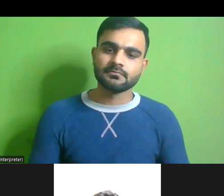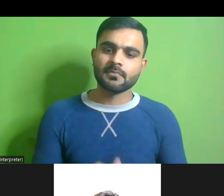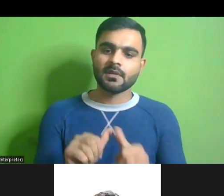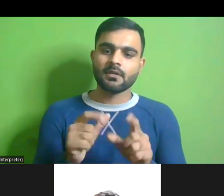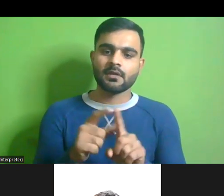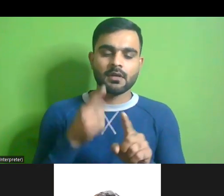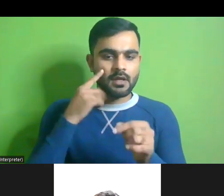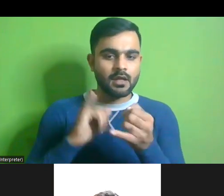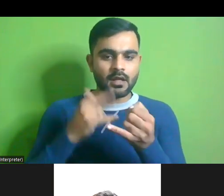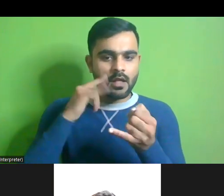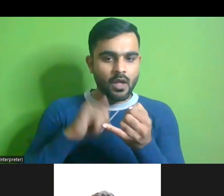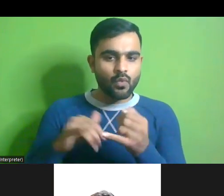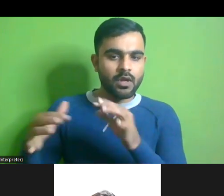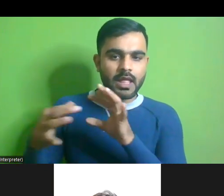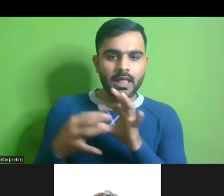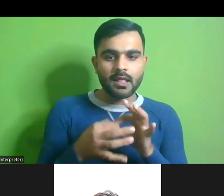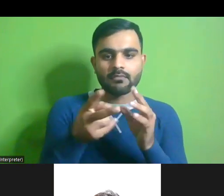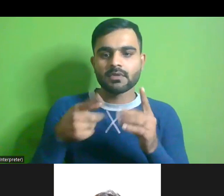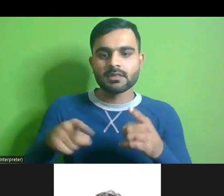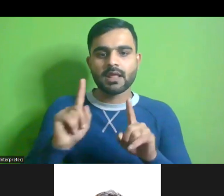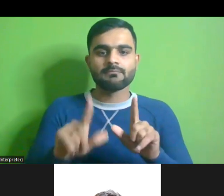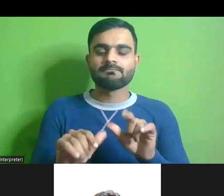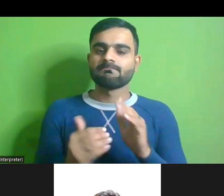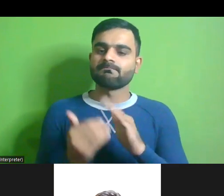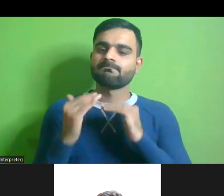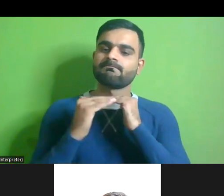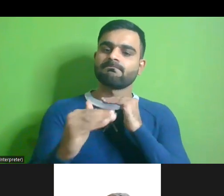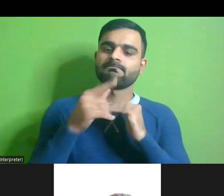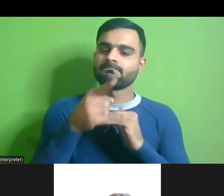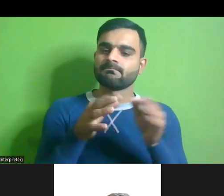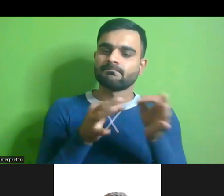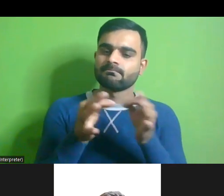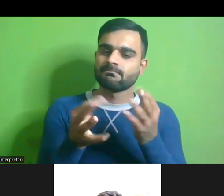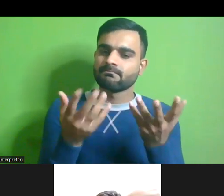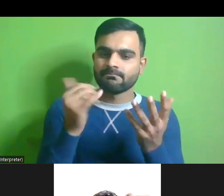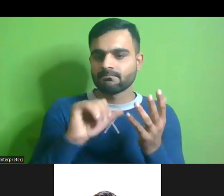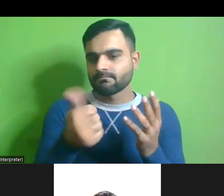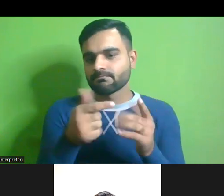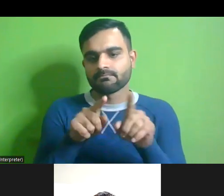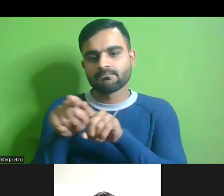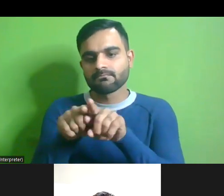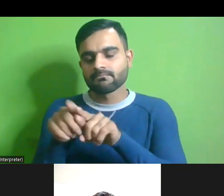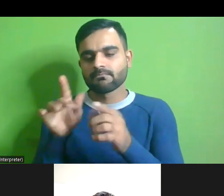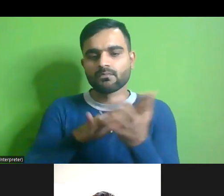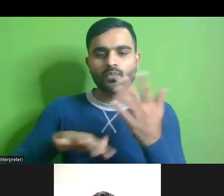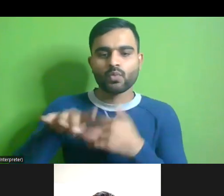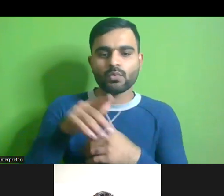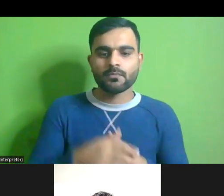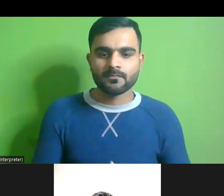Adivasis are egalitarian because they are self-sustainable. Can you give any other example where